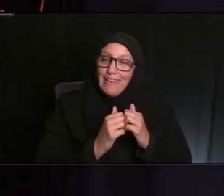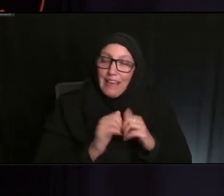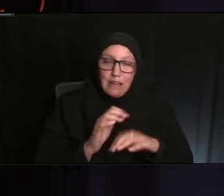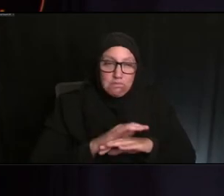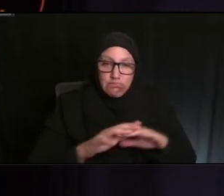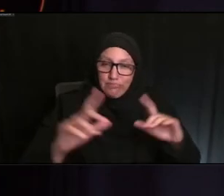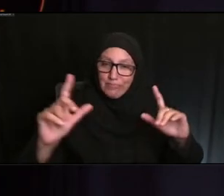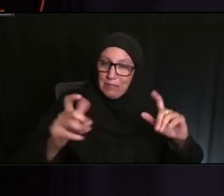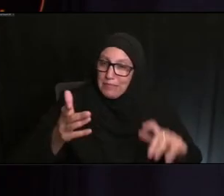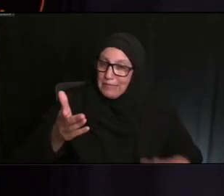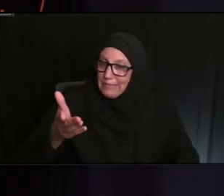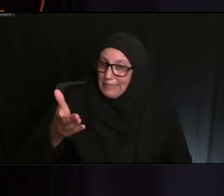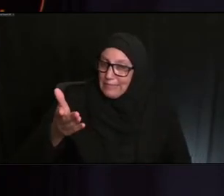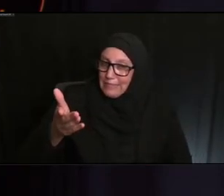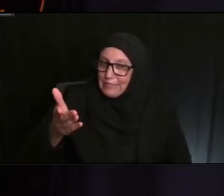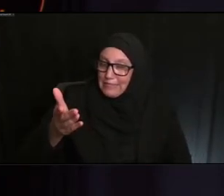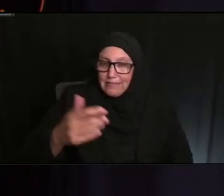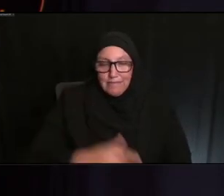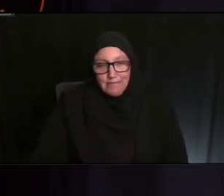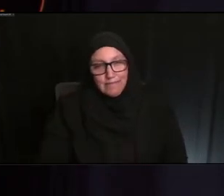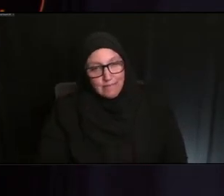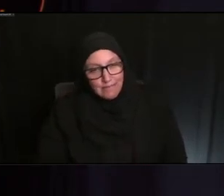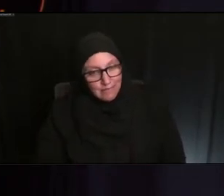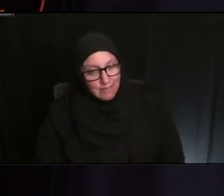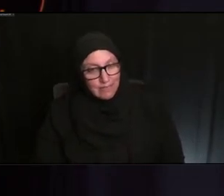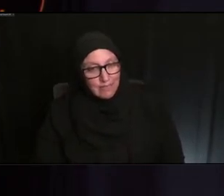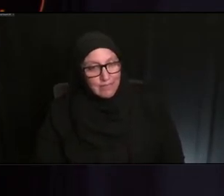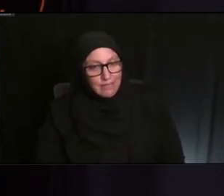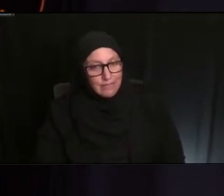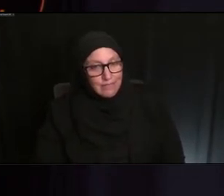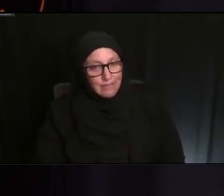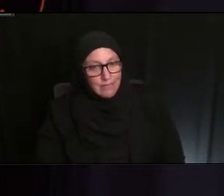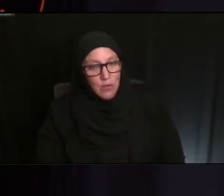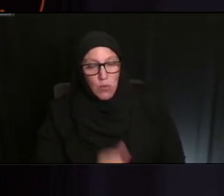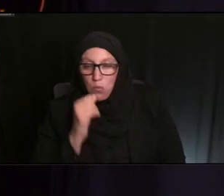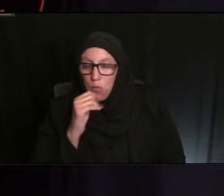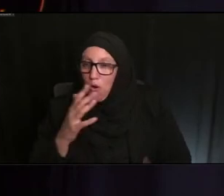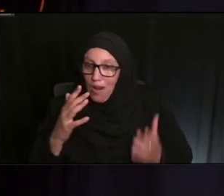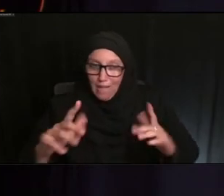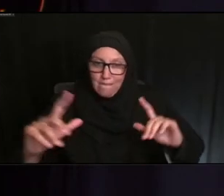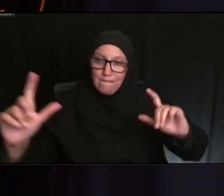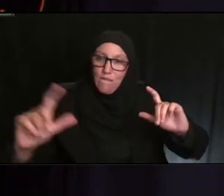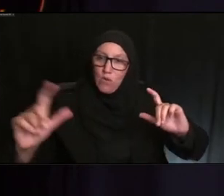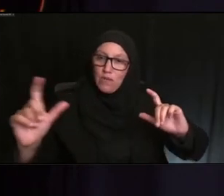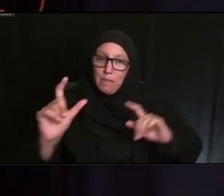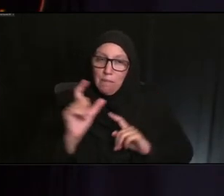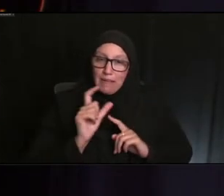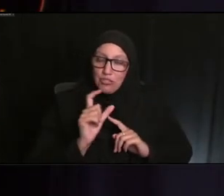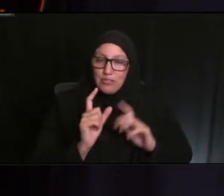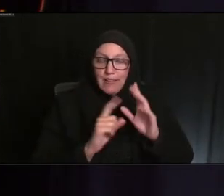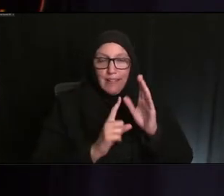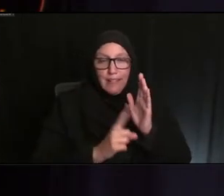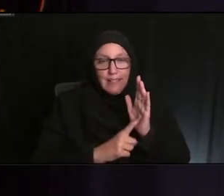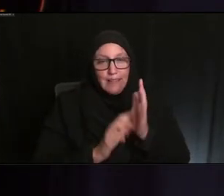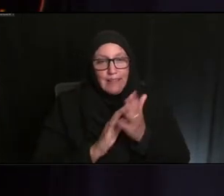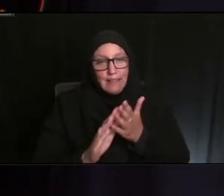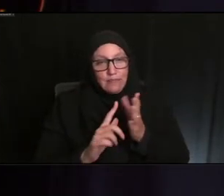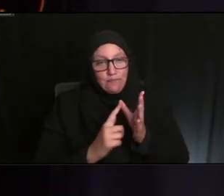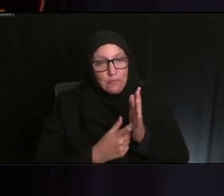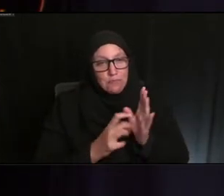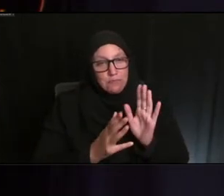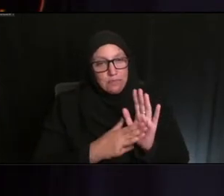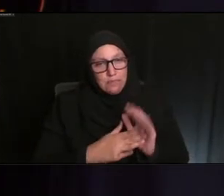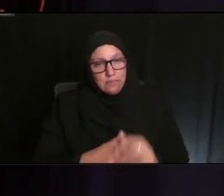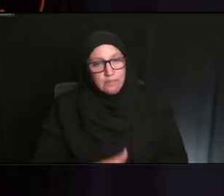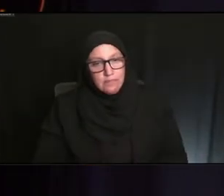because this guy's against photography. Wouldn't let you take a photo outside the shrine or outside